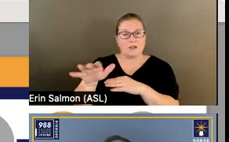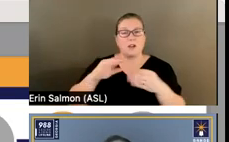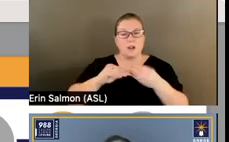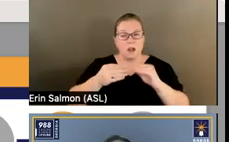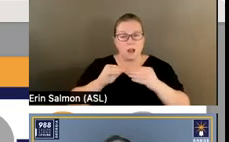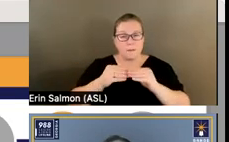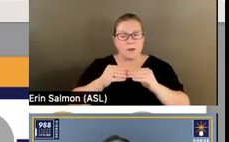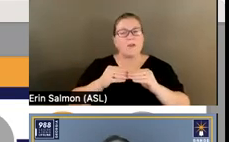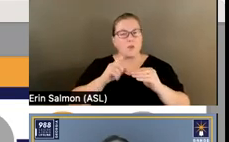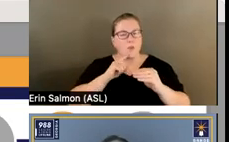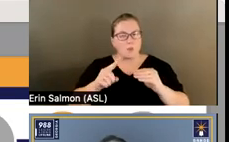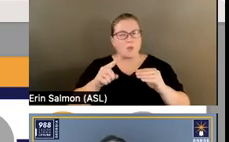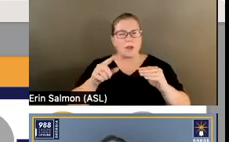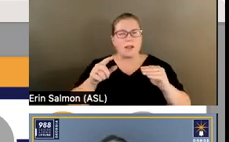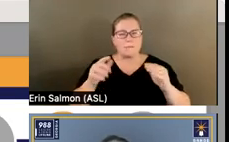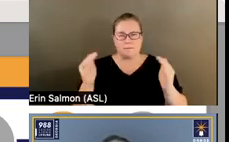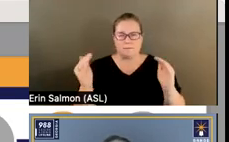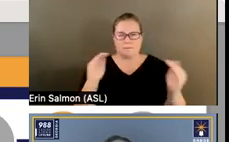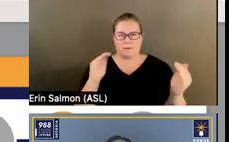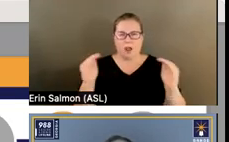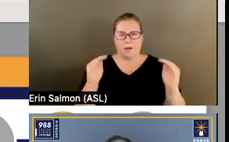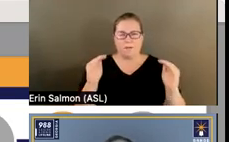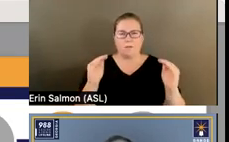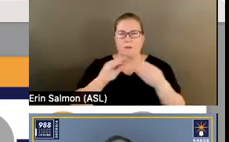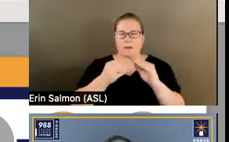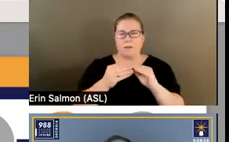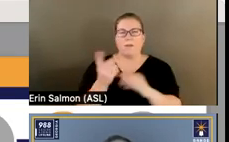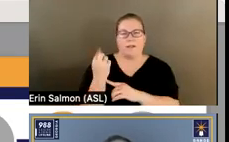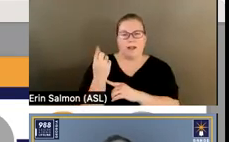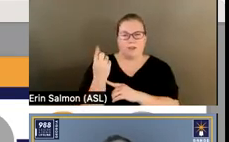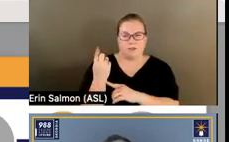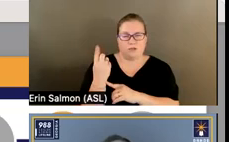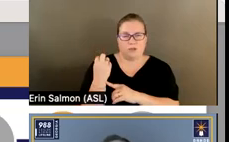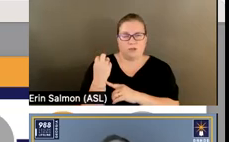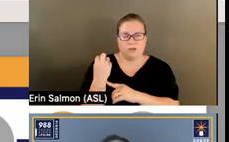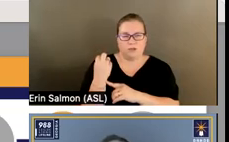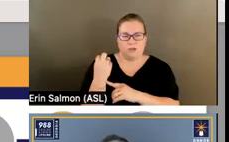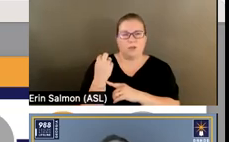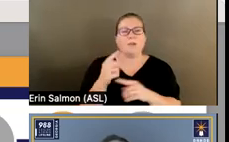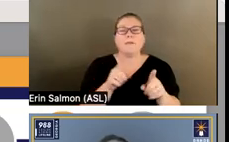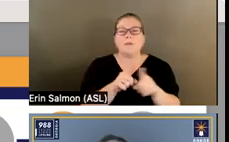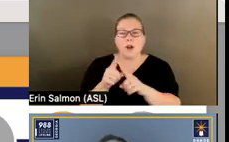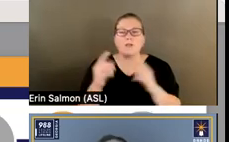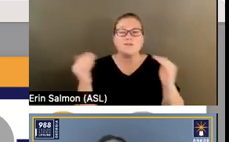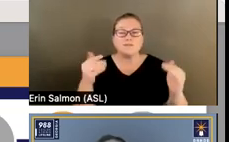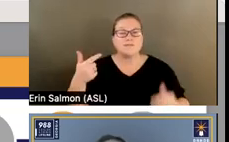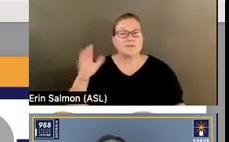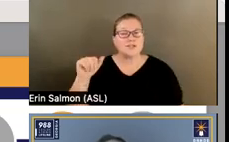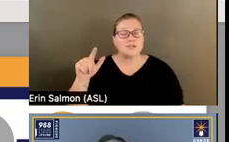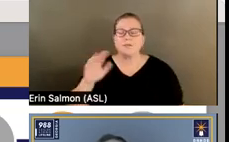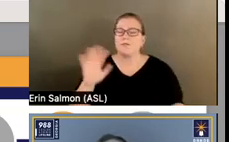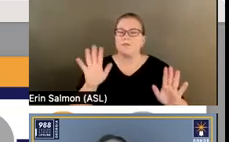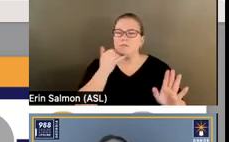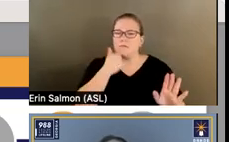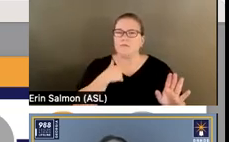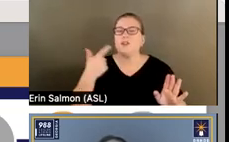closely mirrors the volume from last year, but it also closely mirrors GCAL dispatch or GCAL